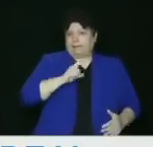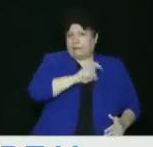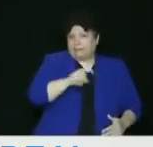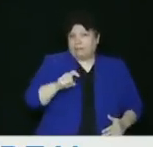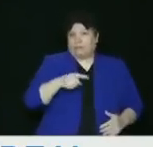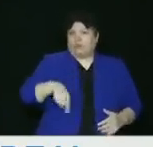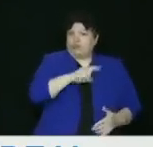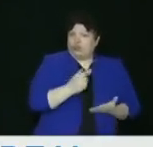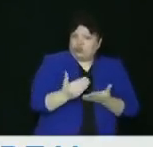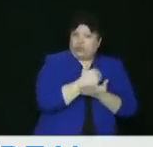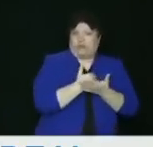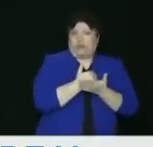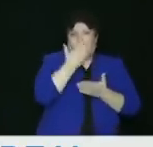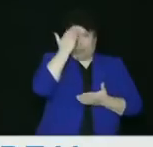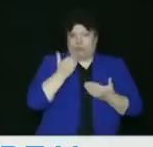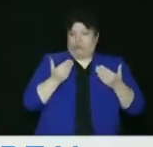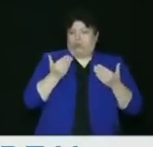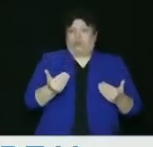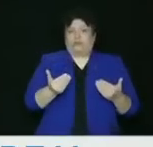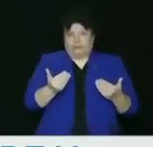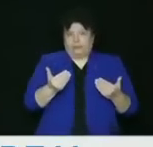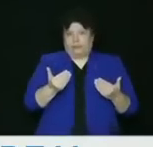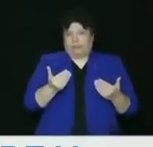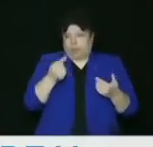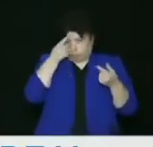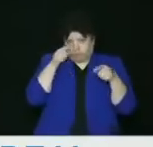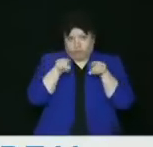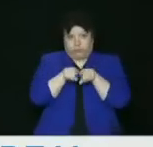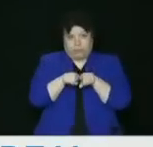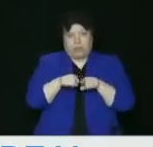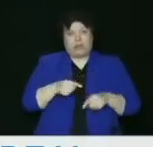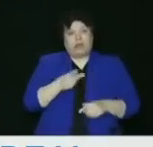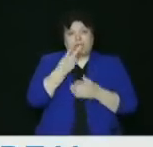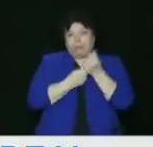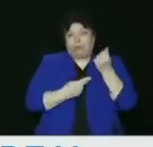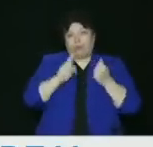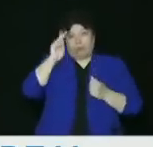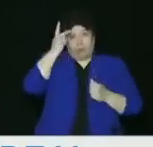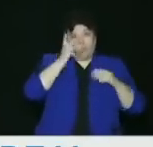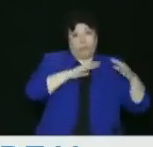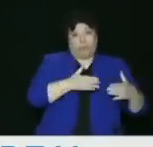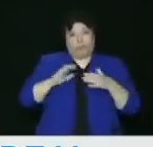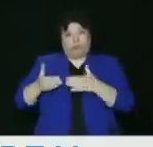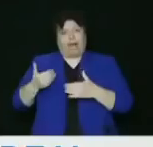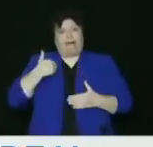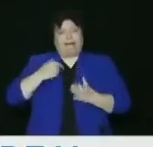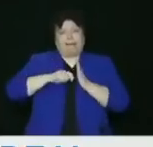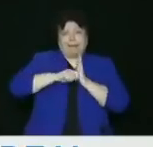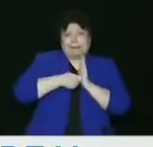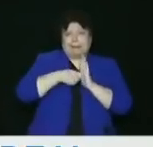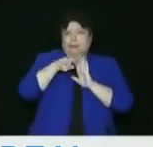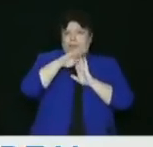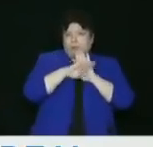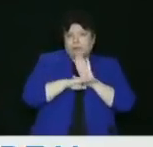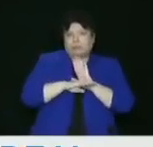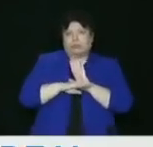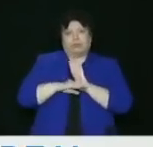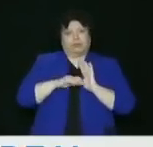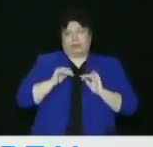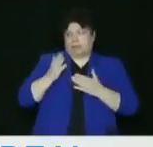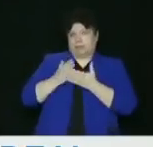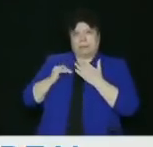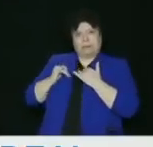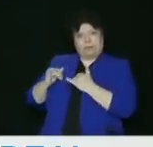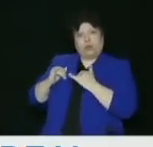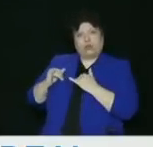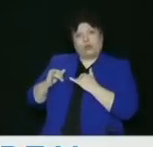step. Both parties have identified key policy areas where we share similar objectives. And